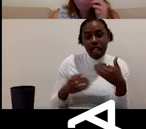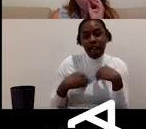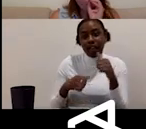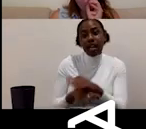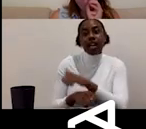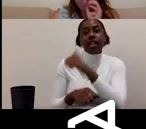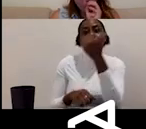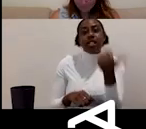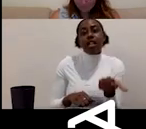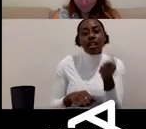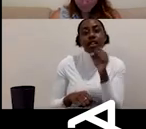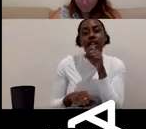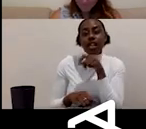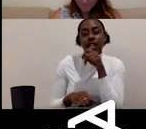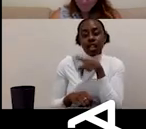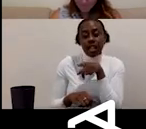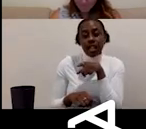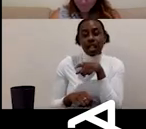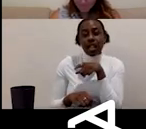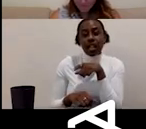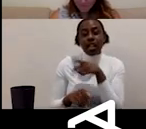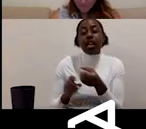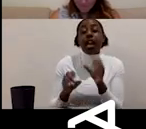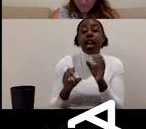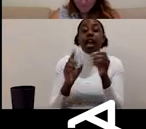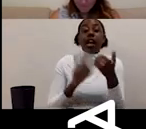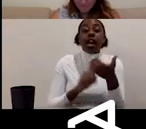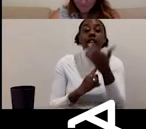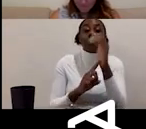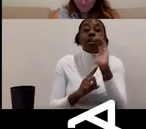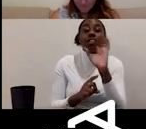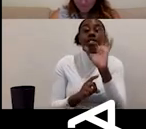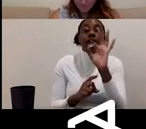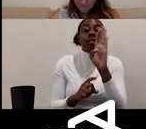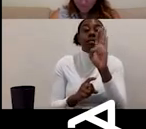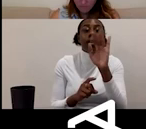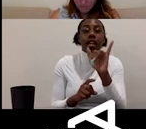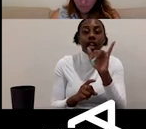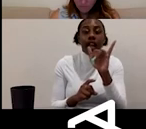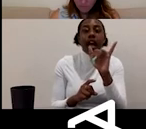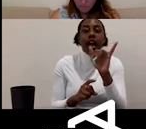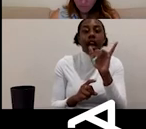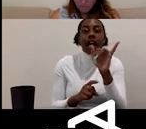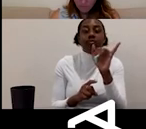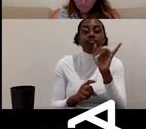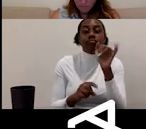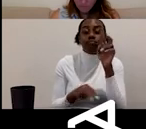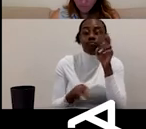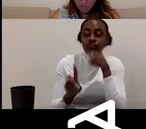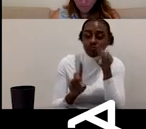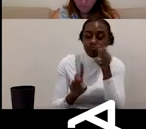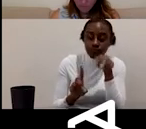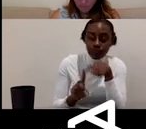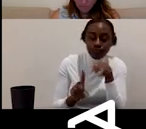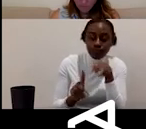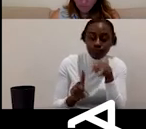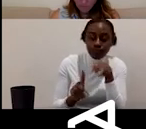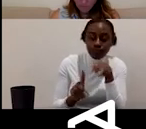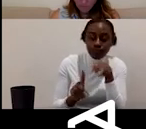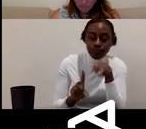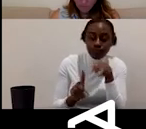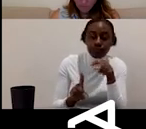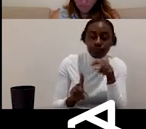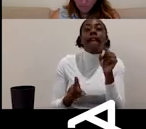the Young Turks exposing more FBI surveillance of our movement. And not only do we see